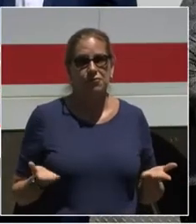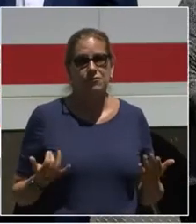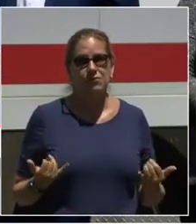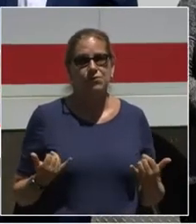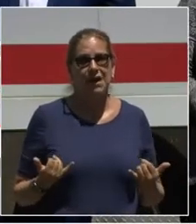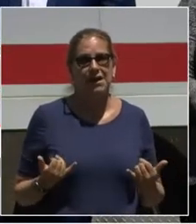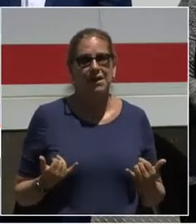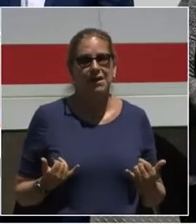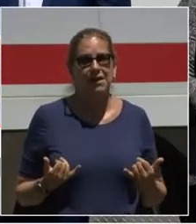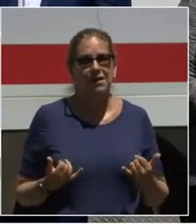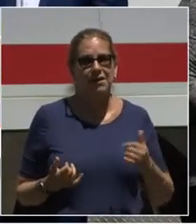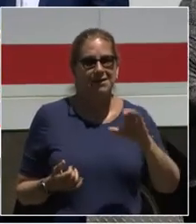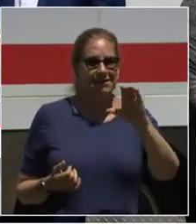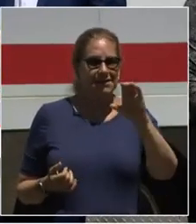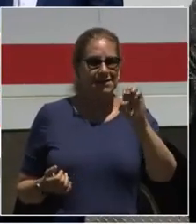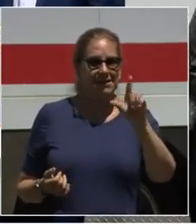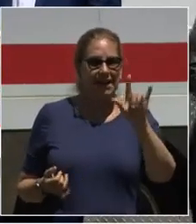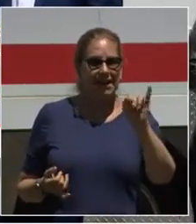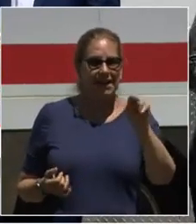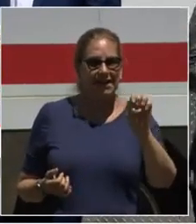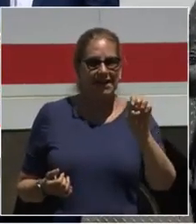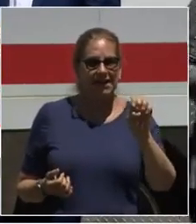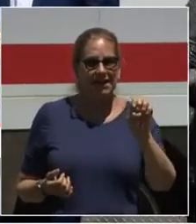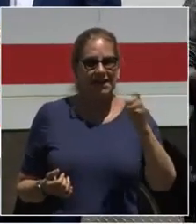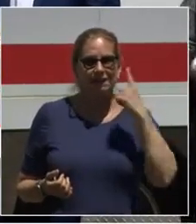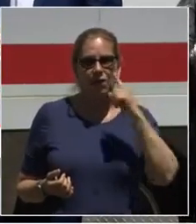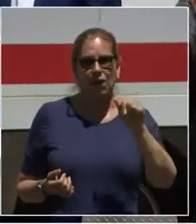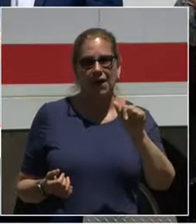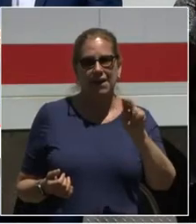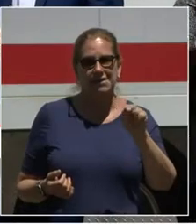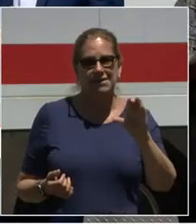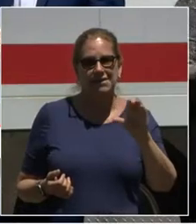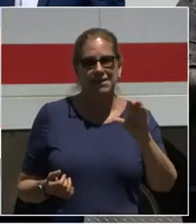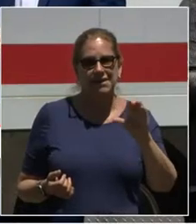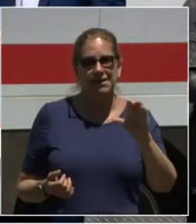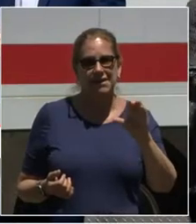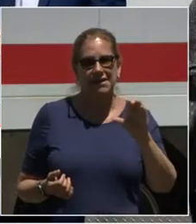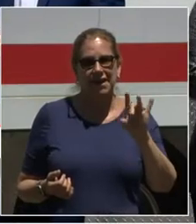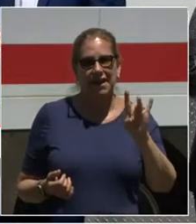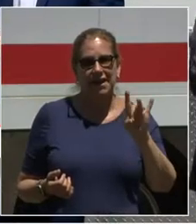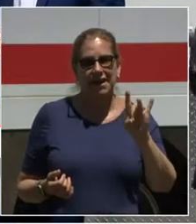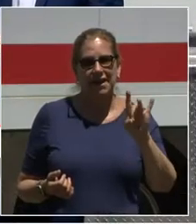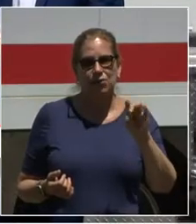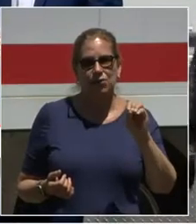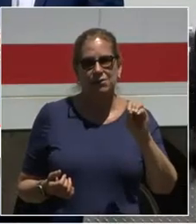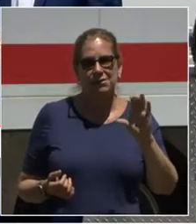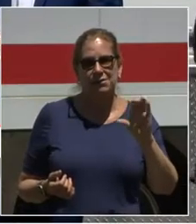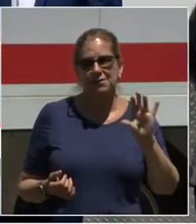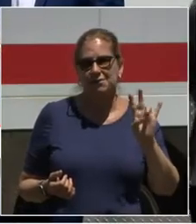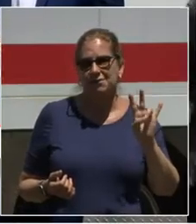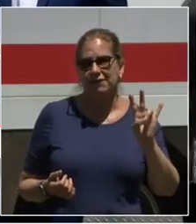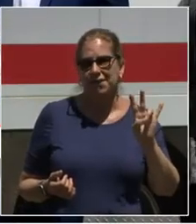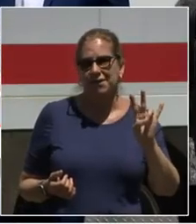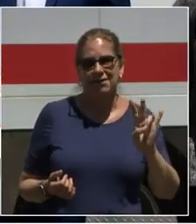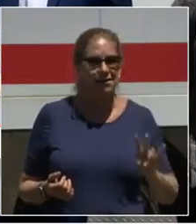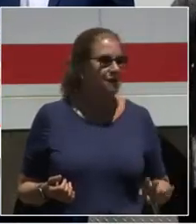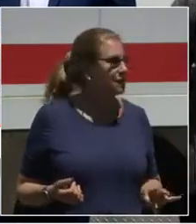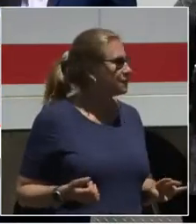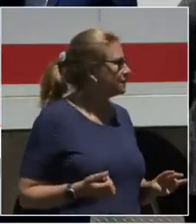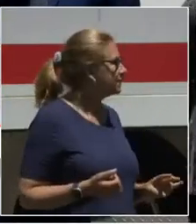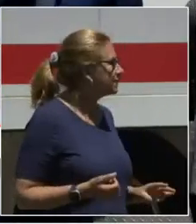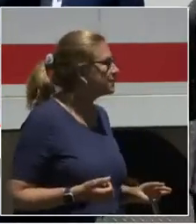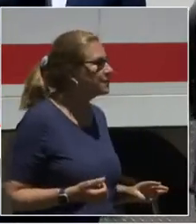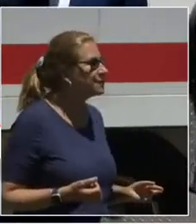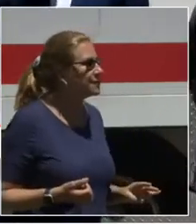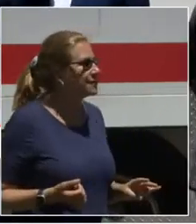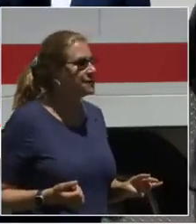for ANC 8C07. So let's give our commissioner a big round of applause. But also a very